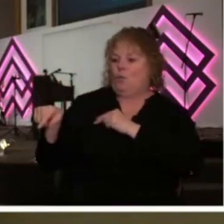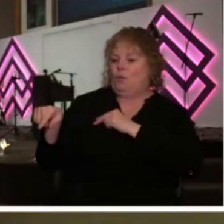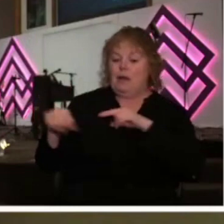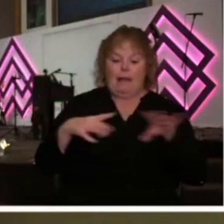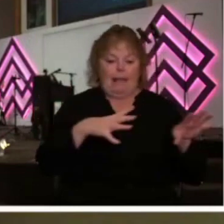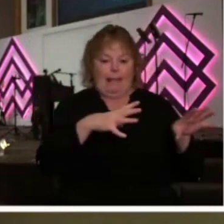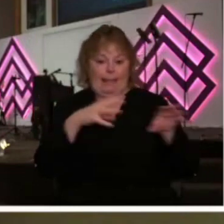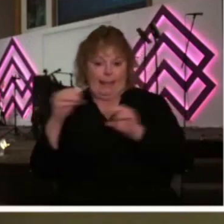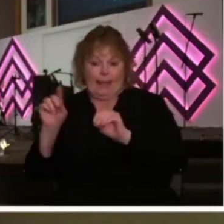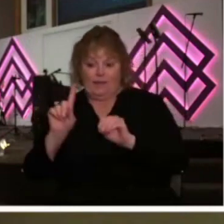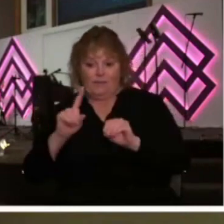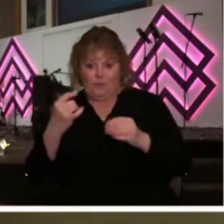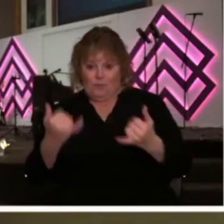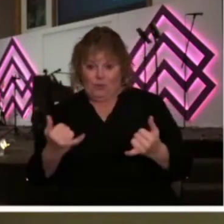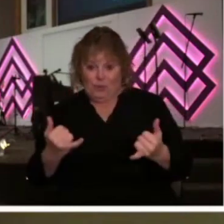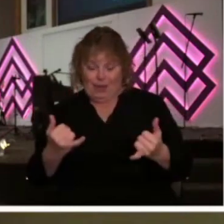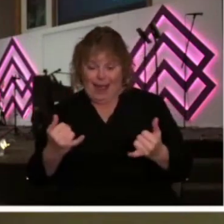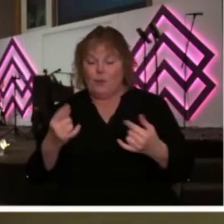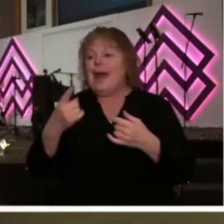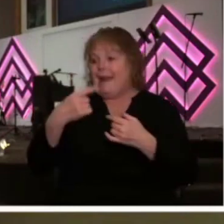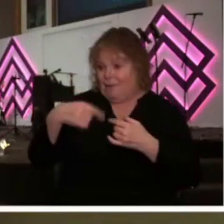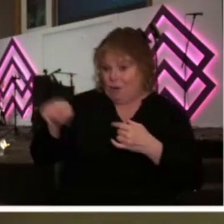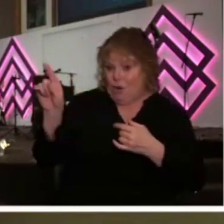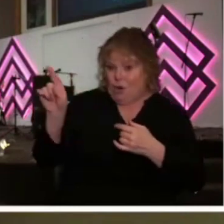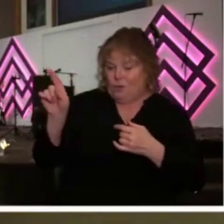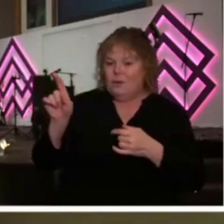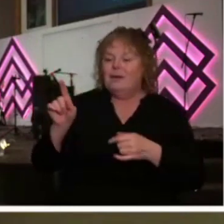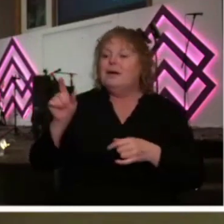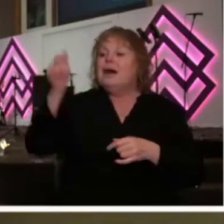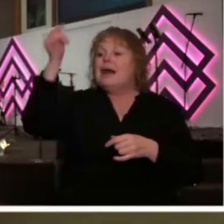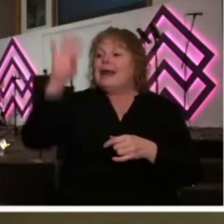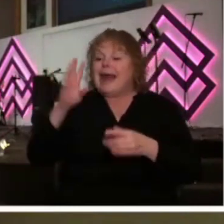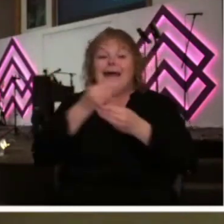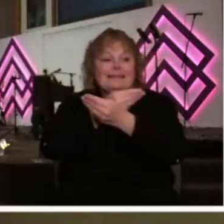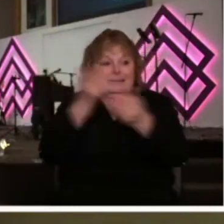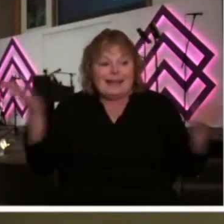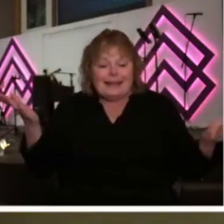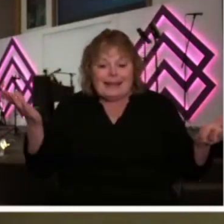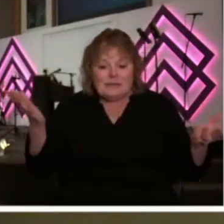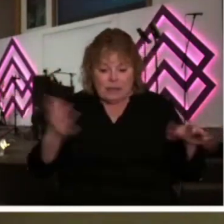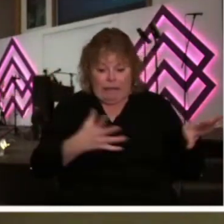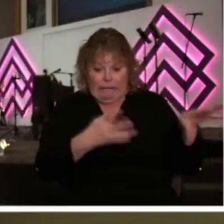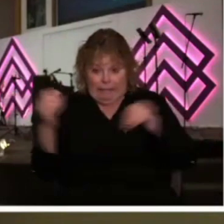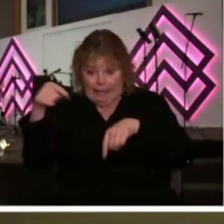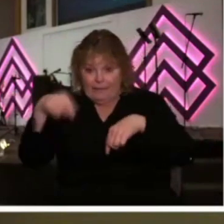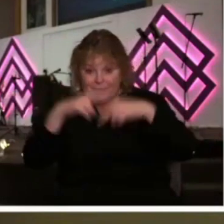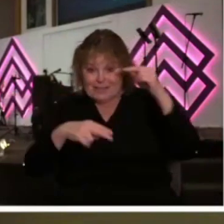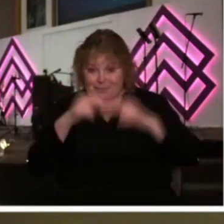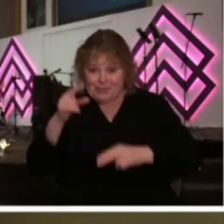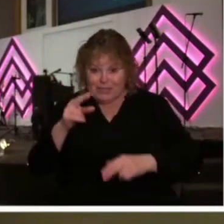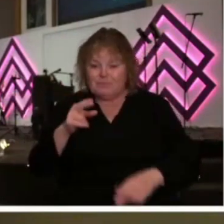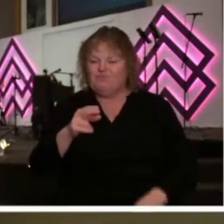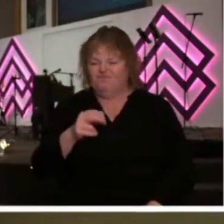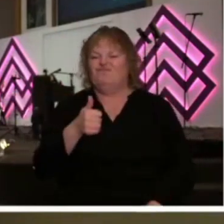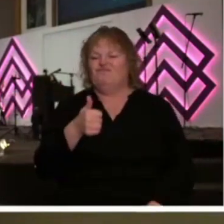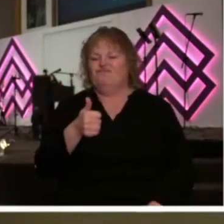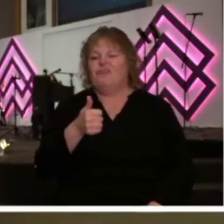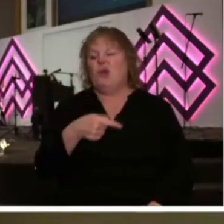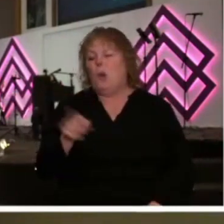Grace Assembly, God is telling us it's okay for us to leave this building and